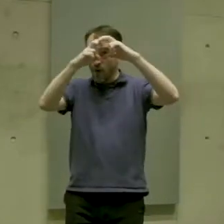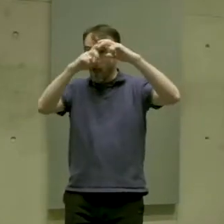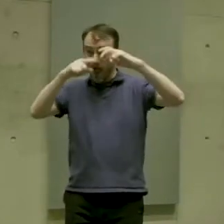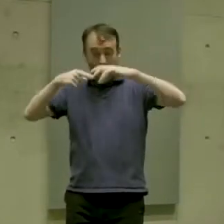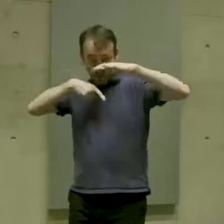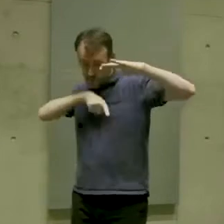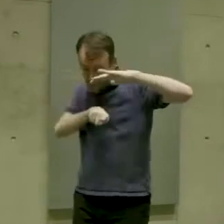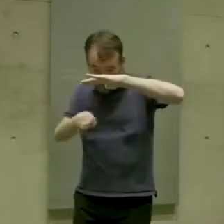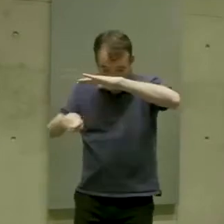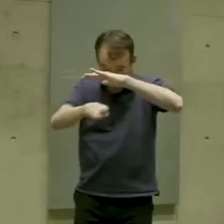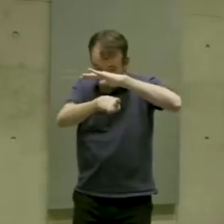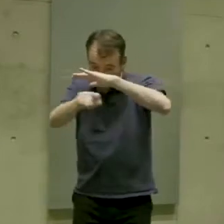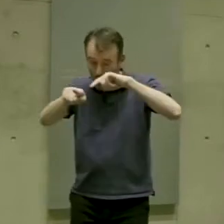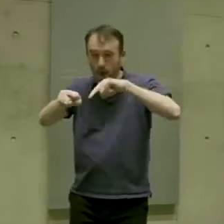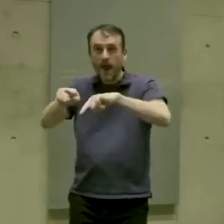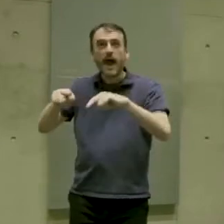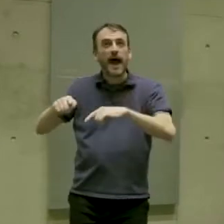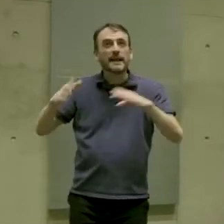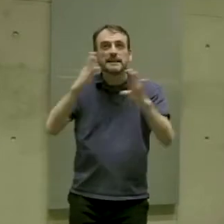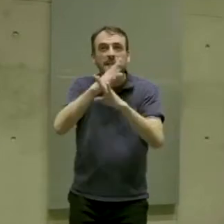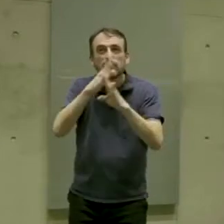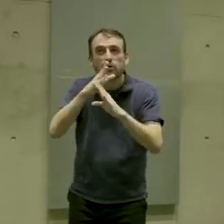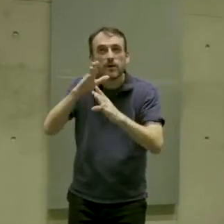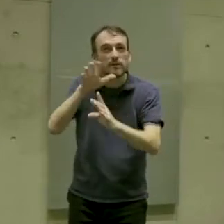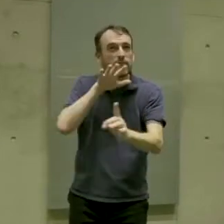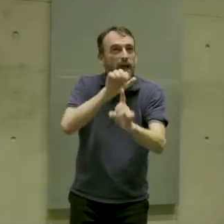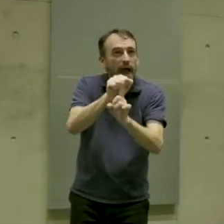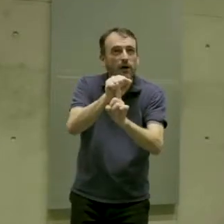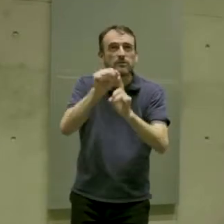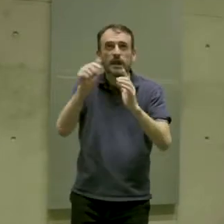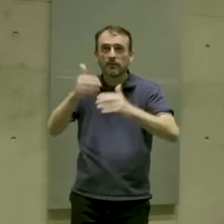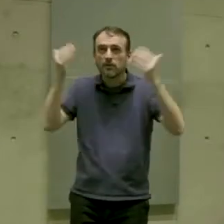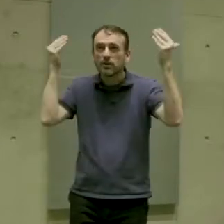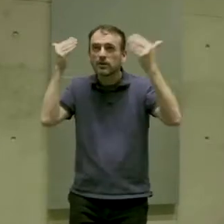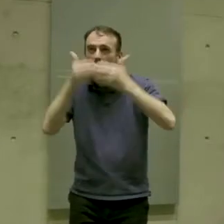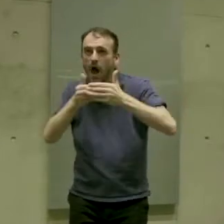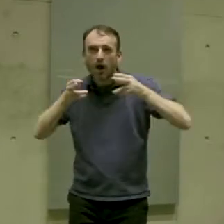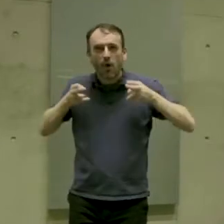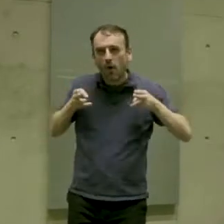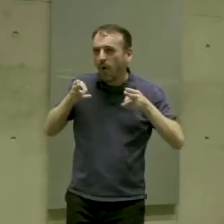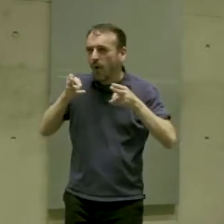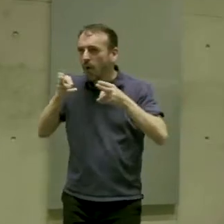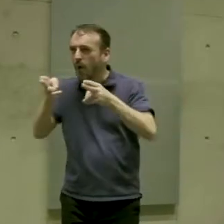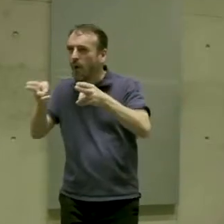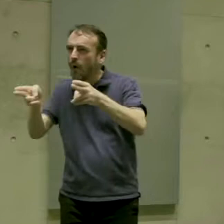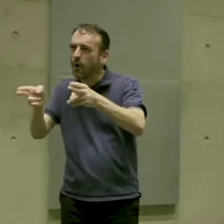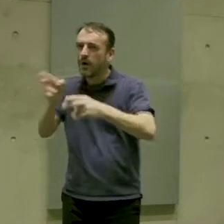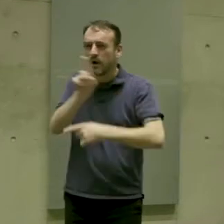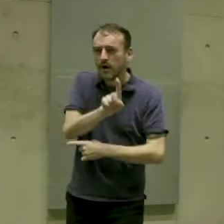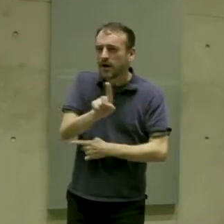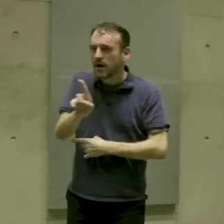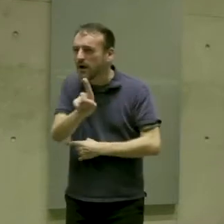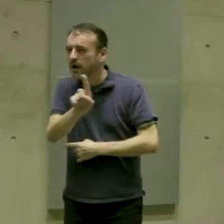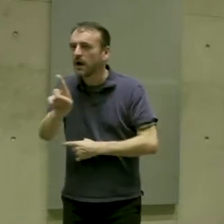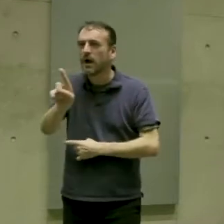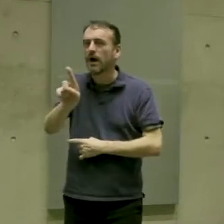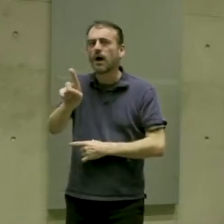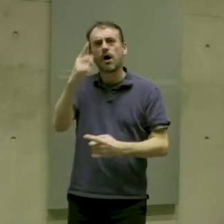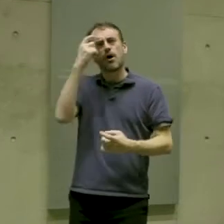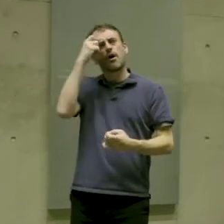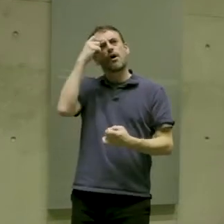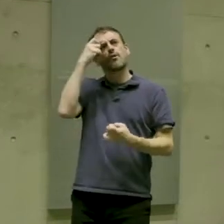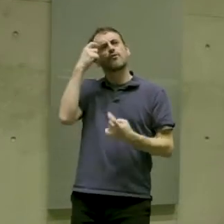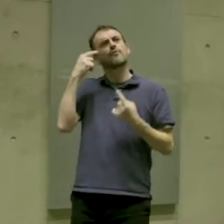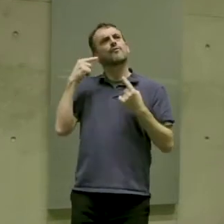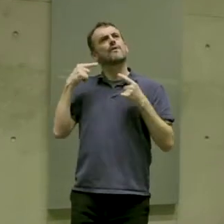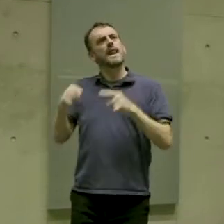I uncovered the secrets of the monk, as I made my way through the dark hallways of the mysteries of Udolpho. I realized that reading